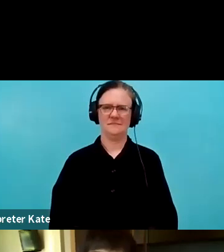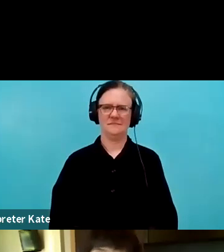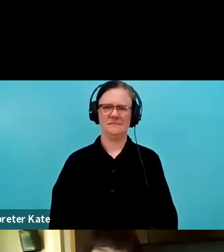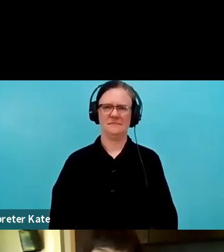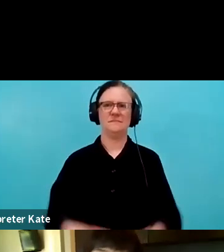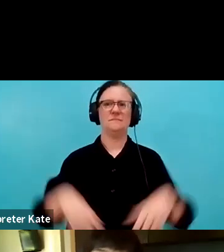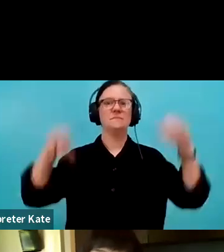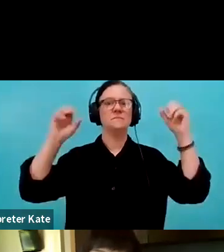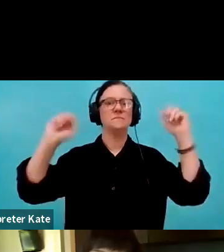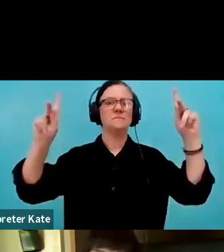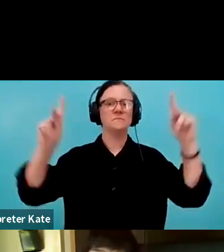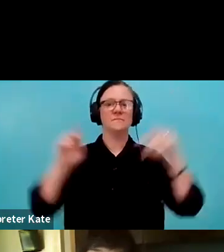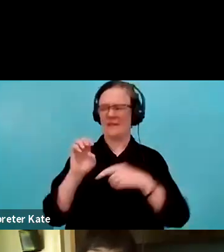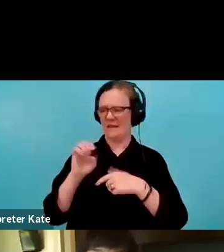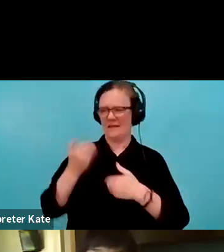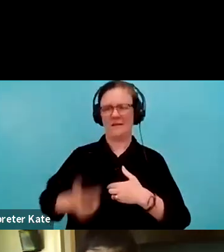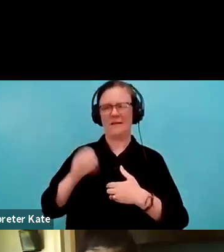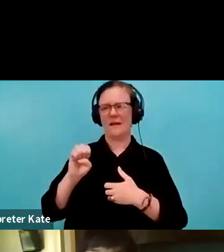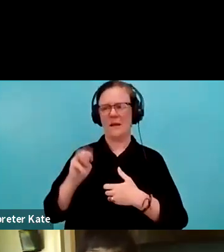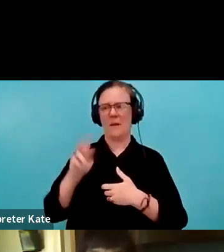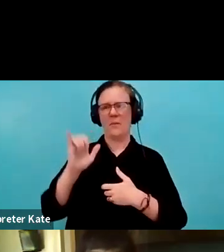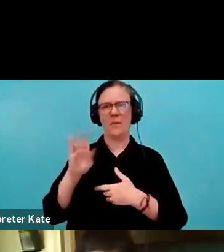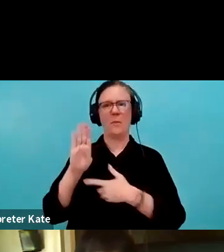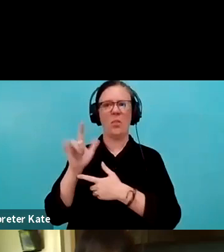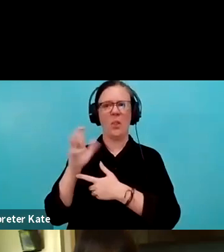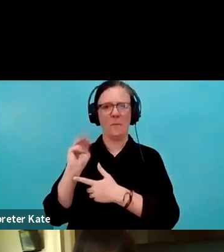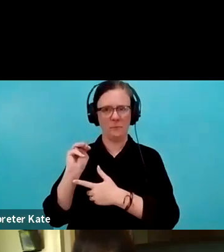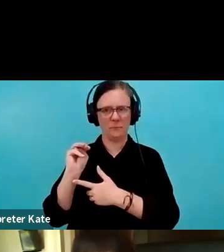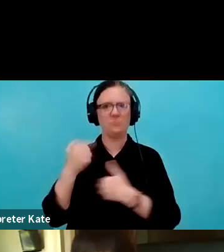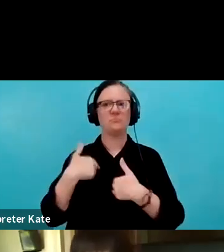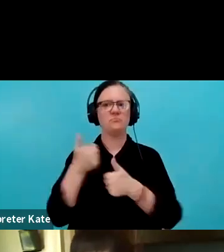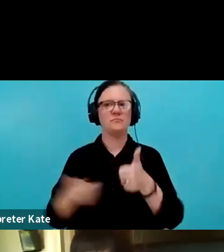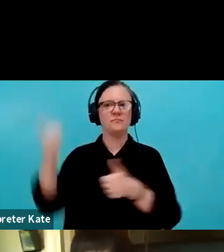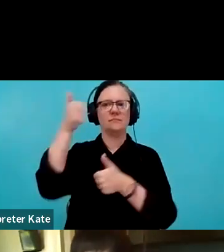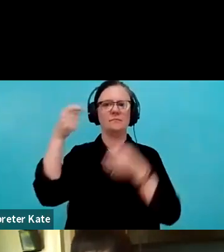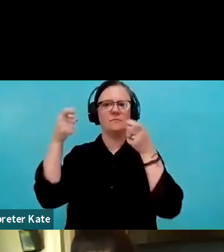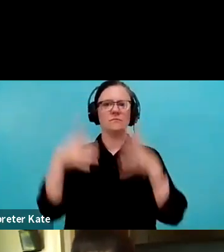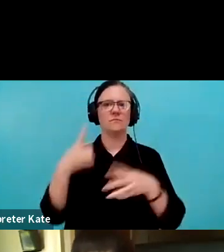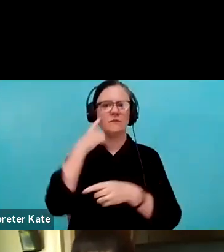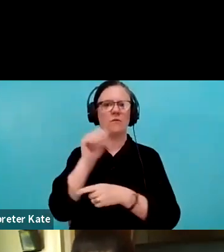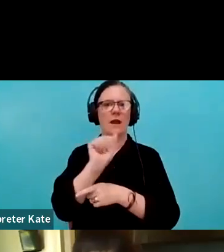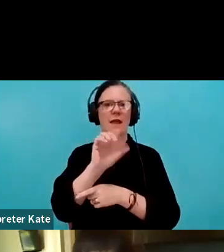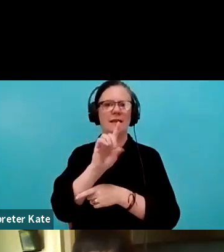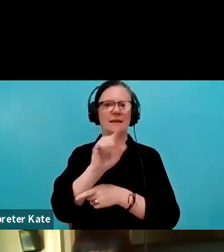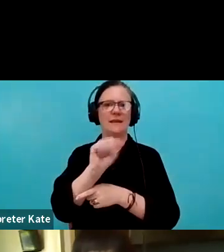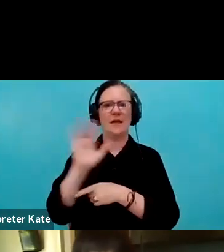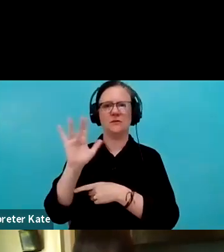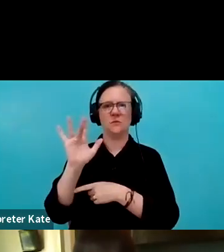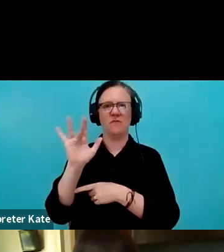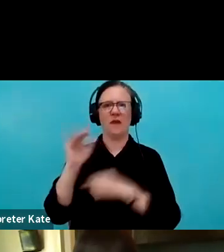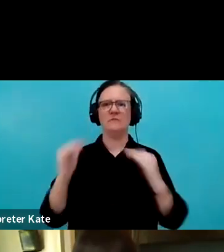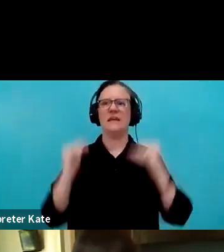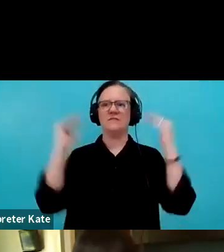Okay, let's get started. This is Emily Blum speaking, and I'm the Executive Director of ADA 25 Advancing